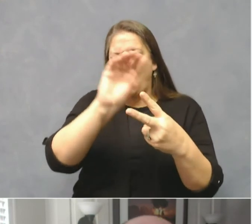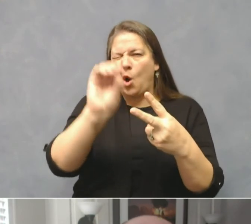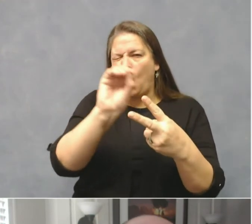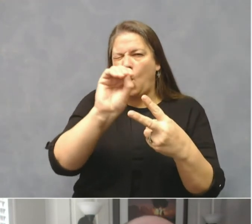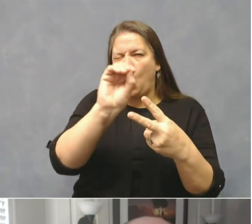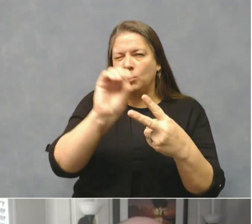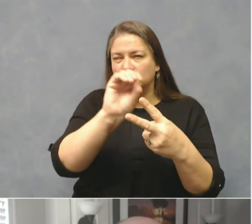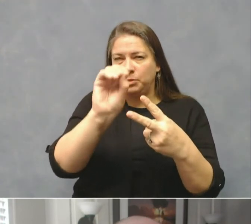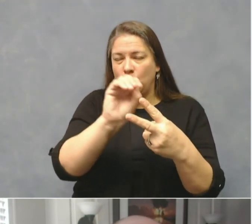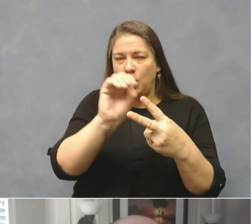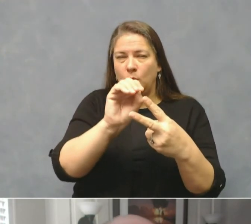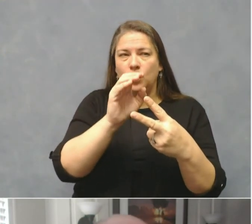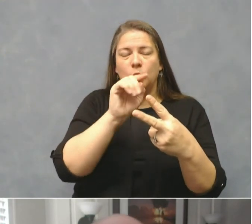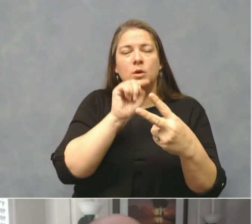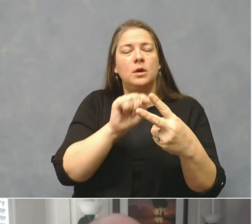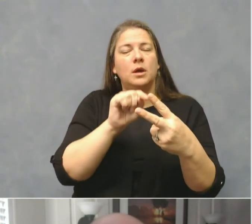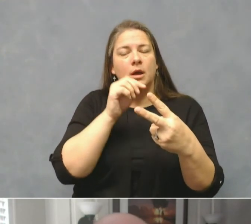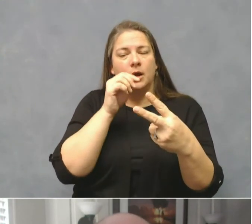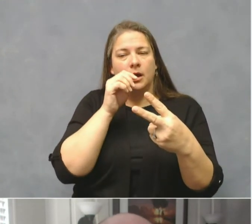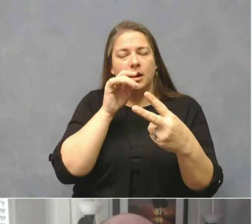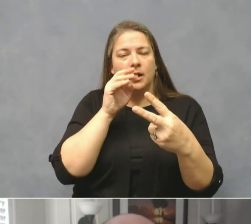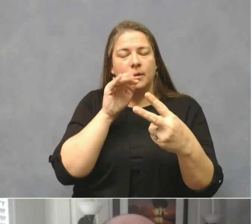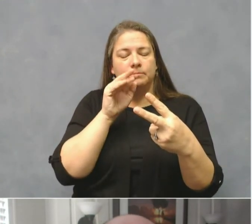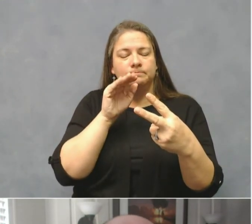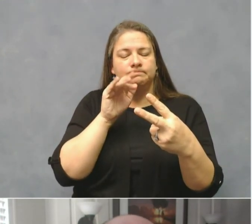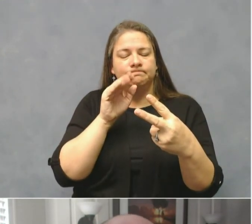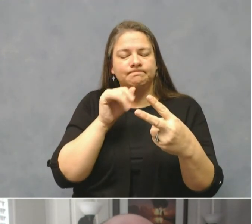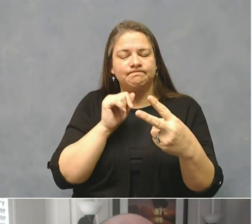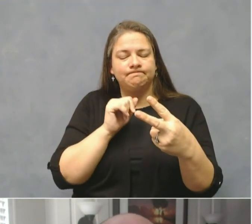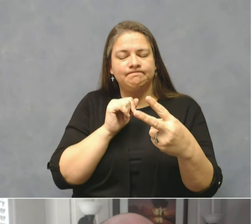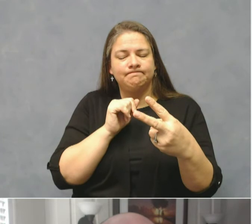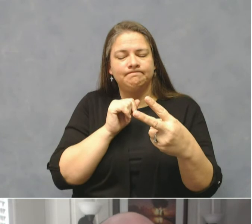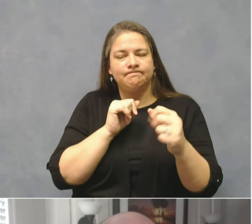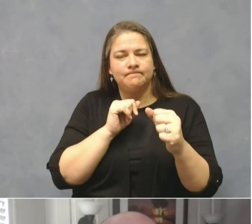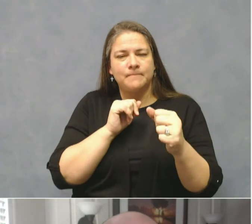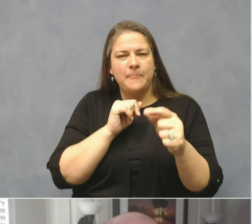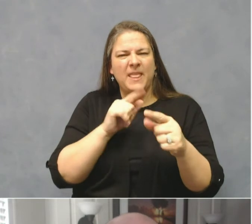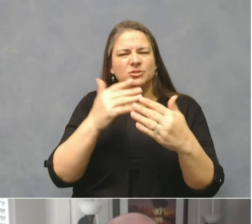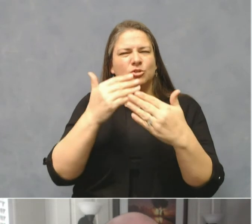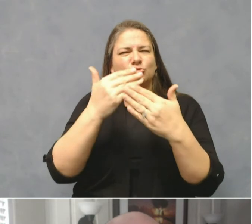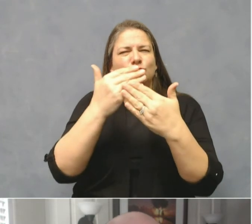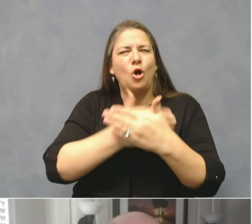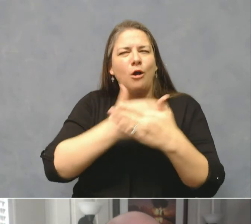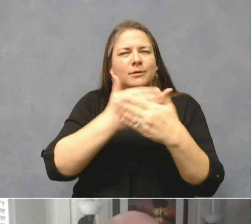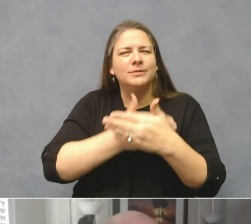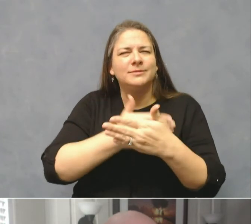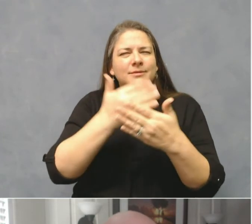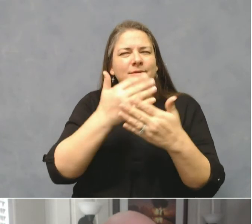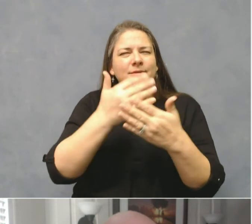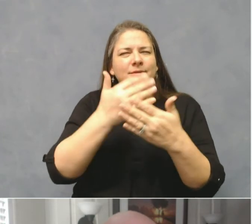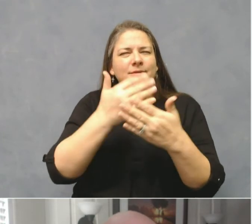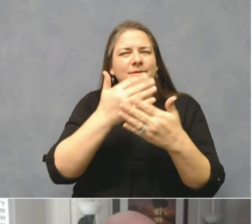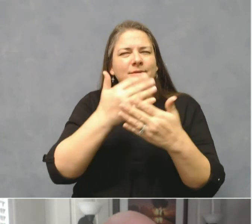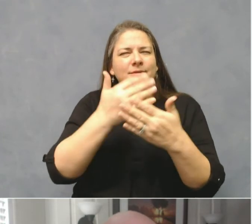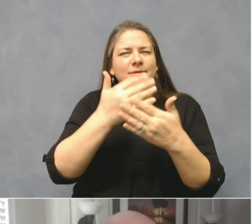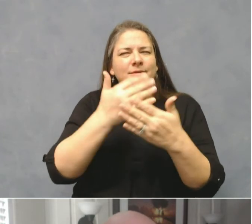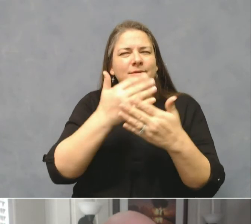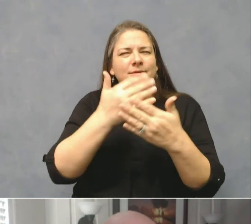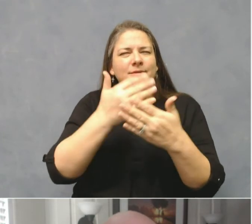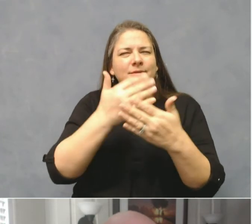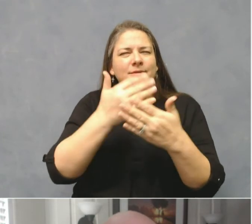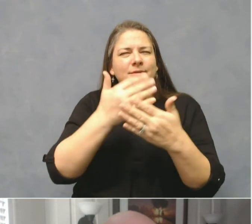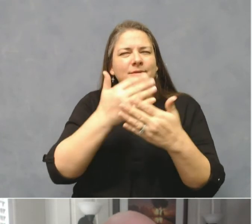map here is the dark gray portion over there on the far left.